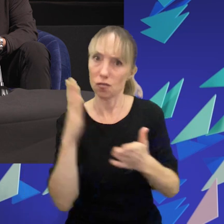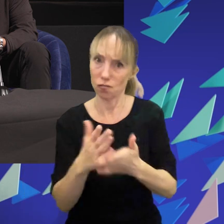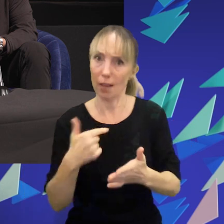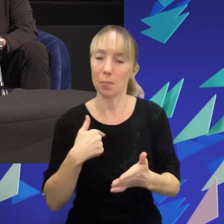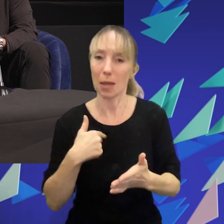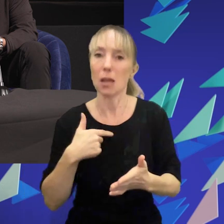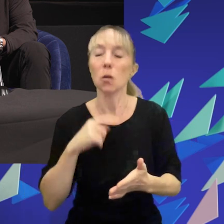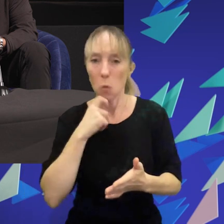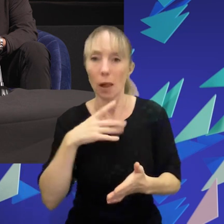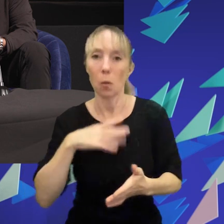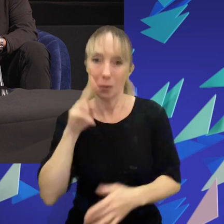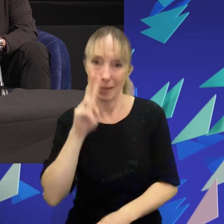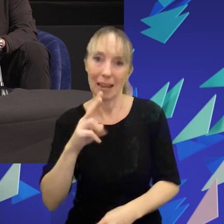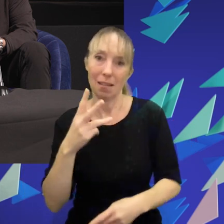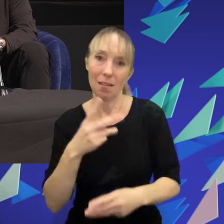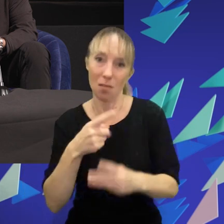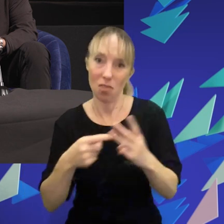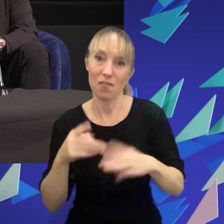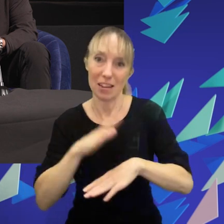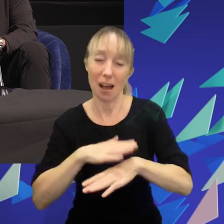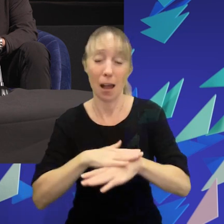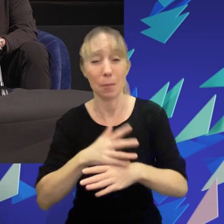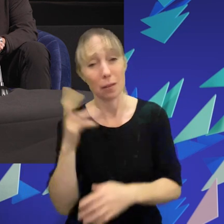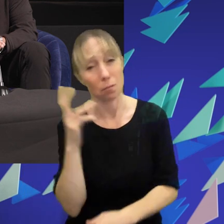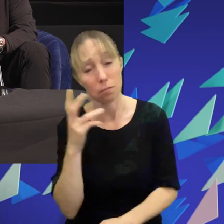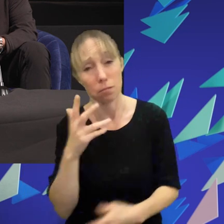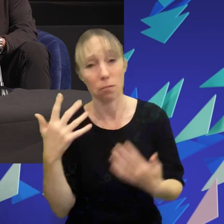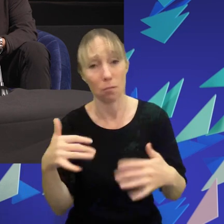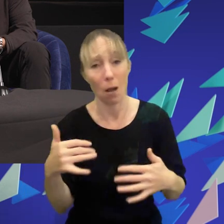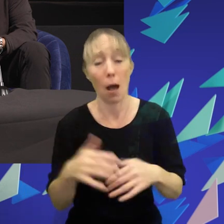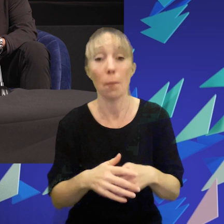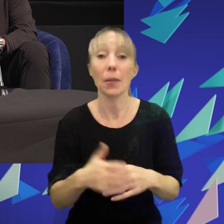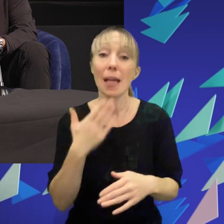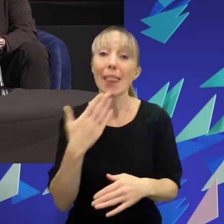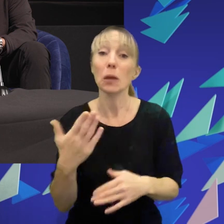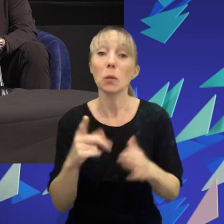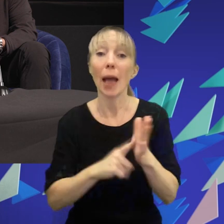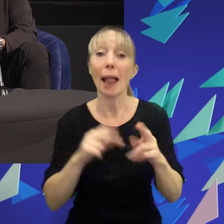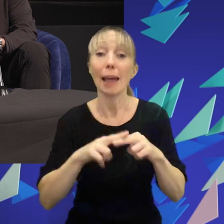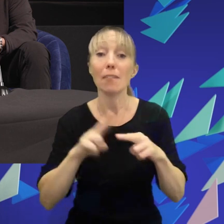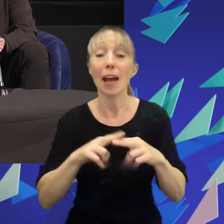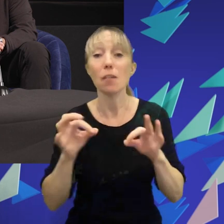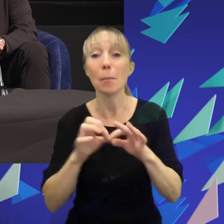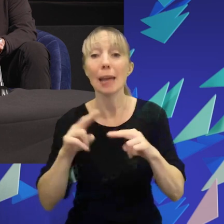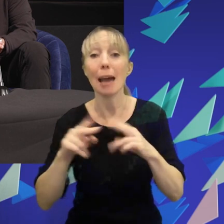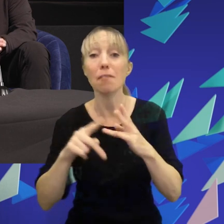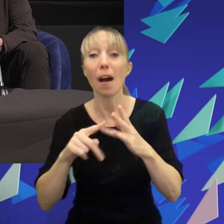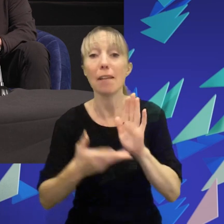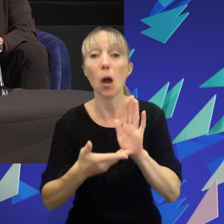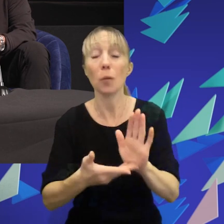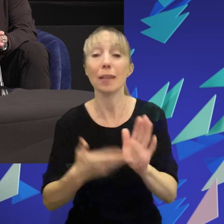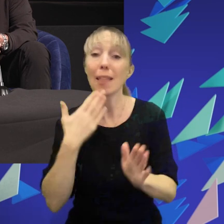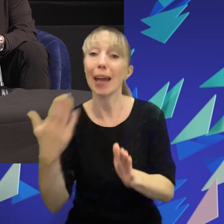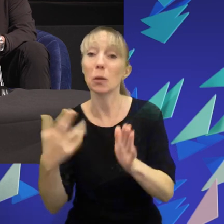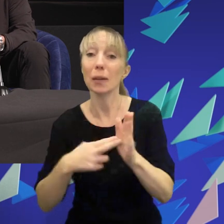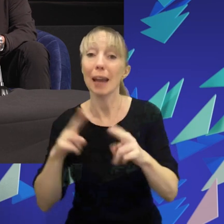to watch it three times. It's an extraordinary piece of work. Thank you to the LFF and the BFI for hosting this event. Thanks to Netflix. But